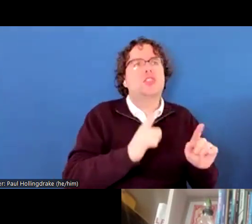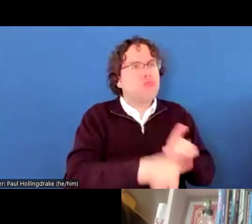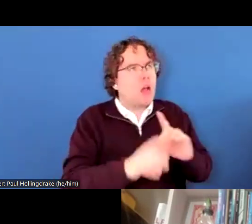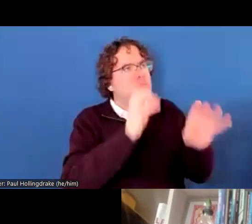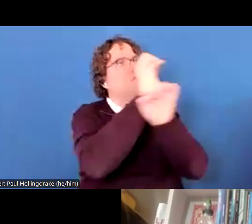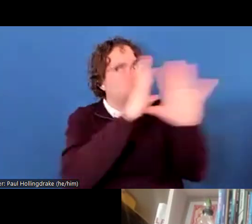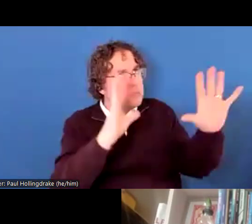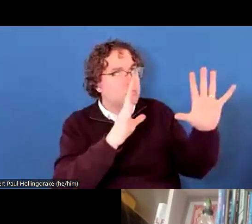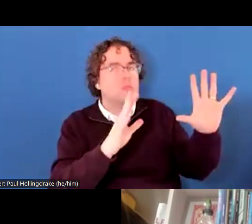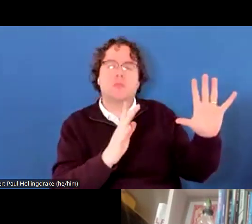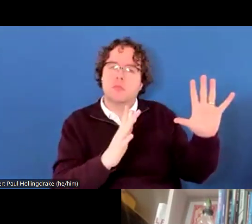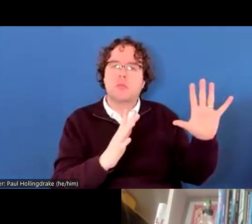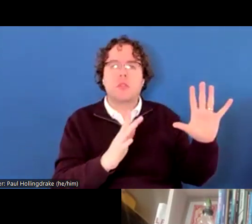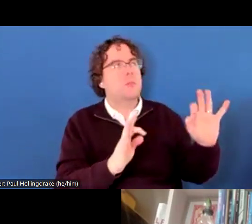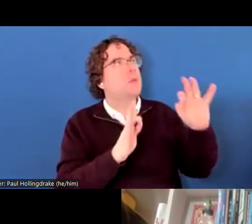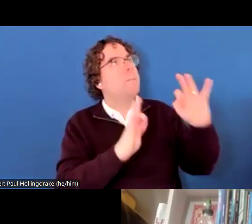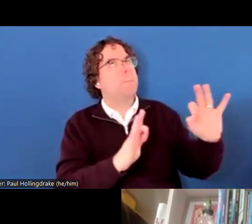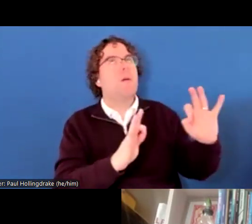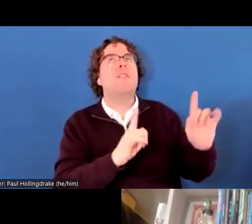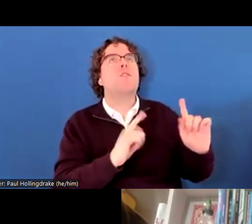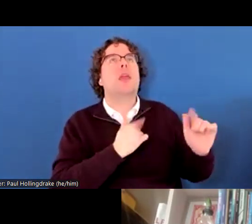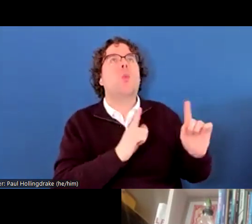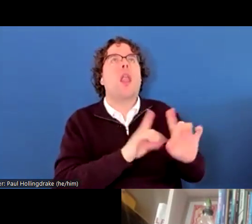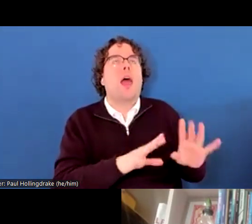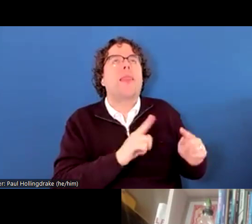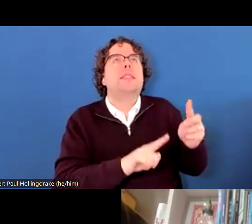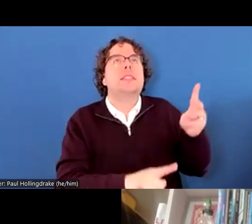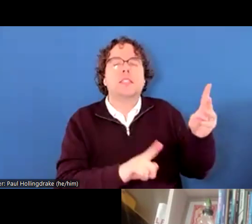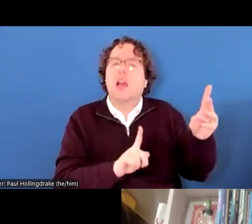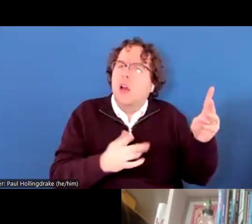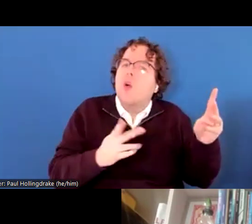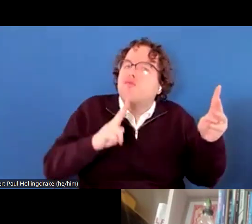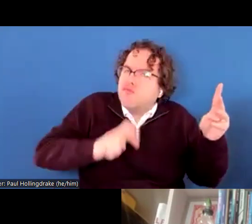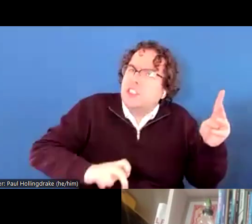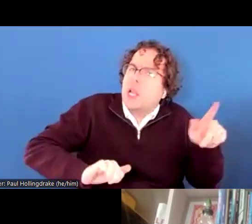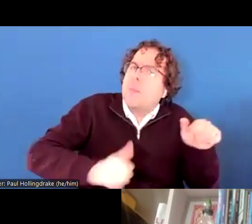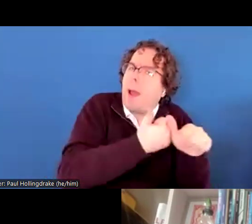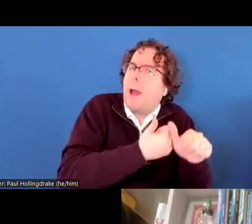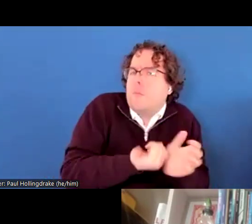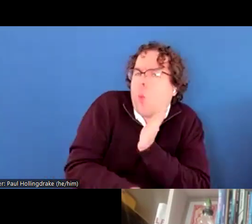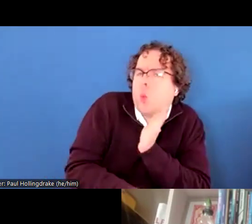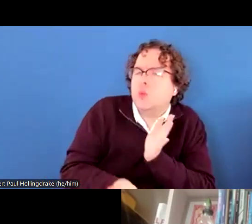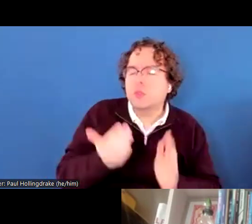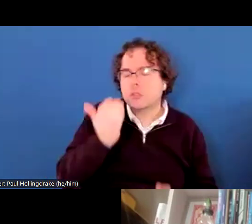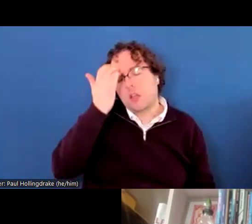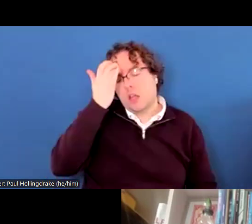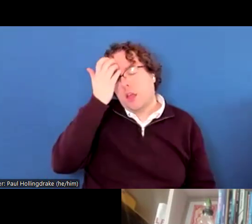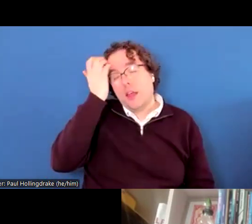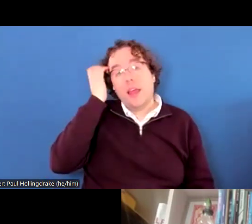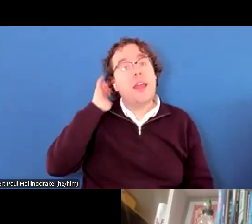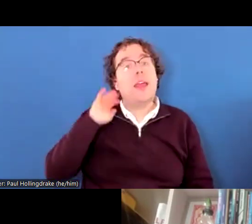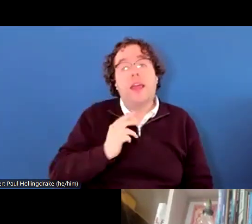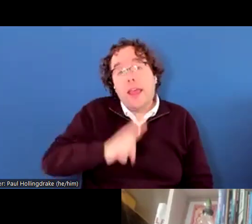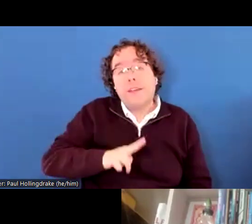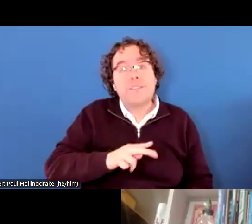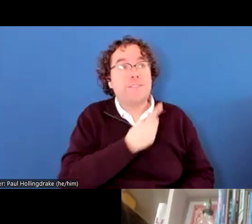researched kind of application. And then if you're successful, be